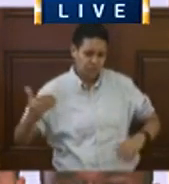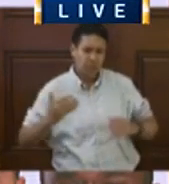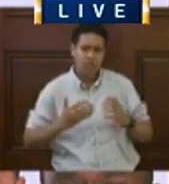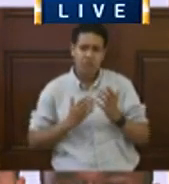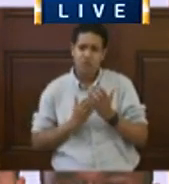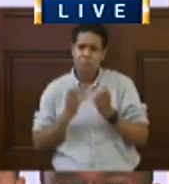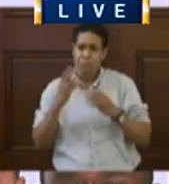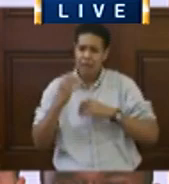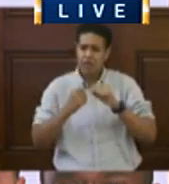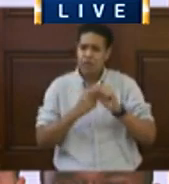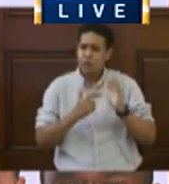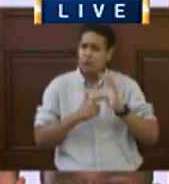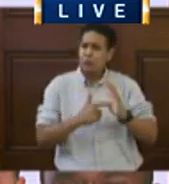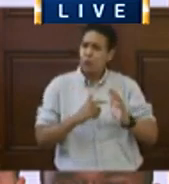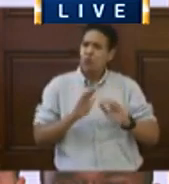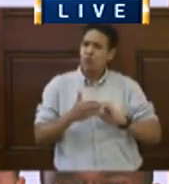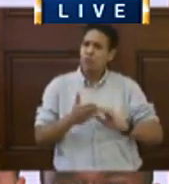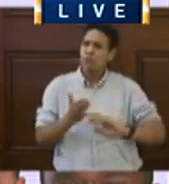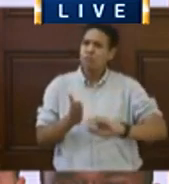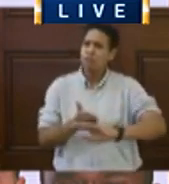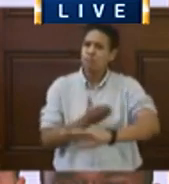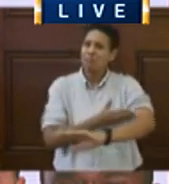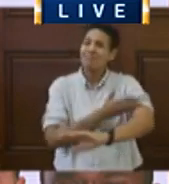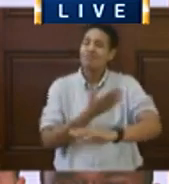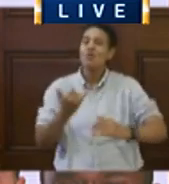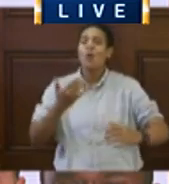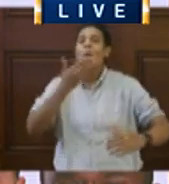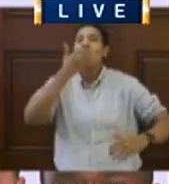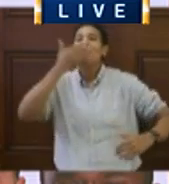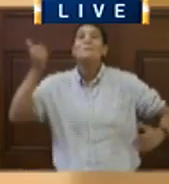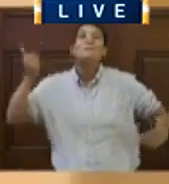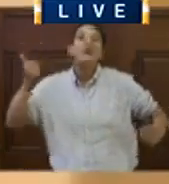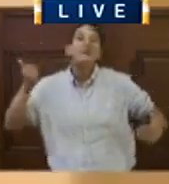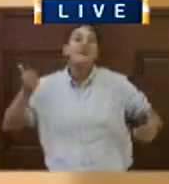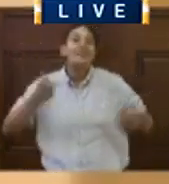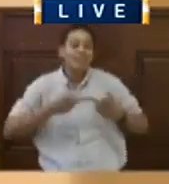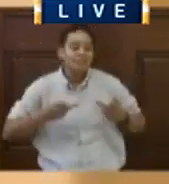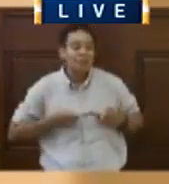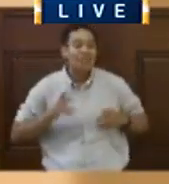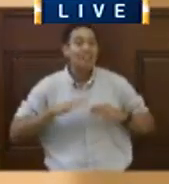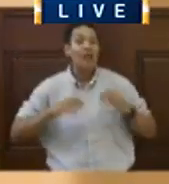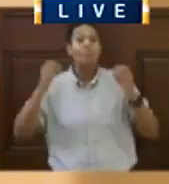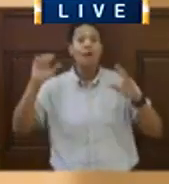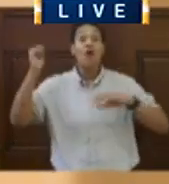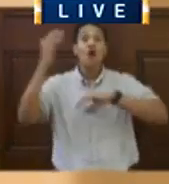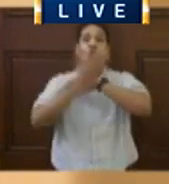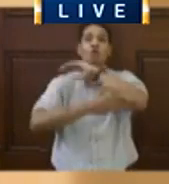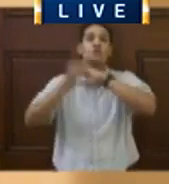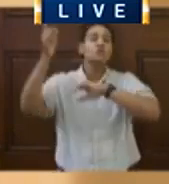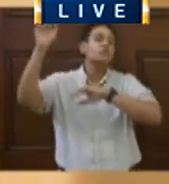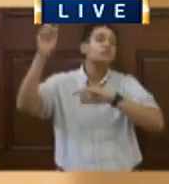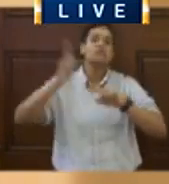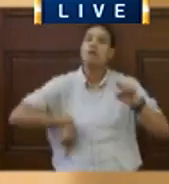us in a position where we are much better off than many of our neighbors, and have